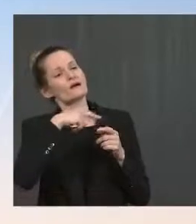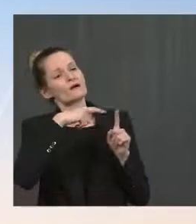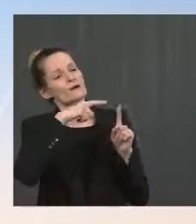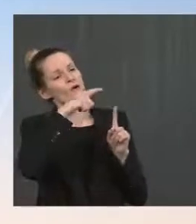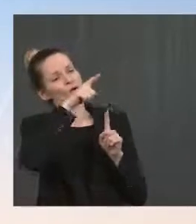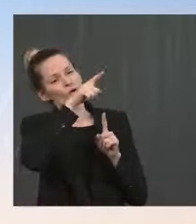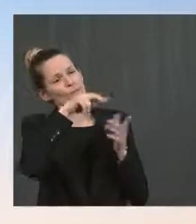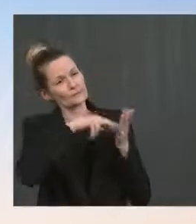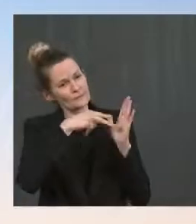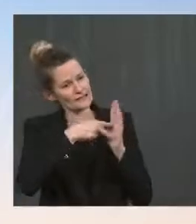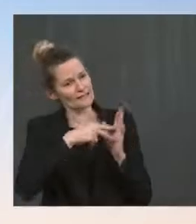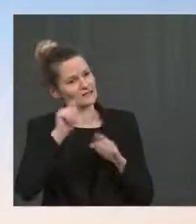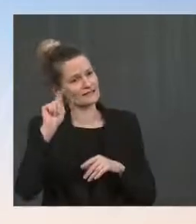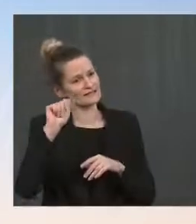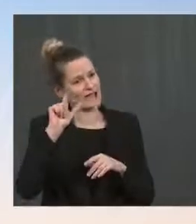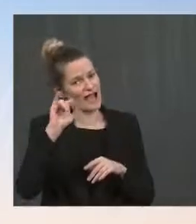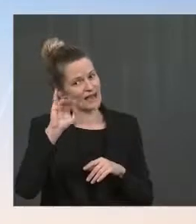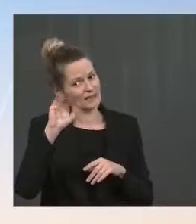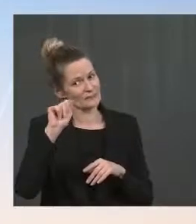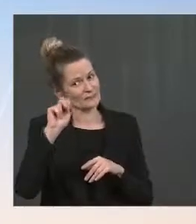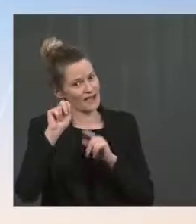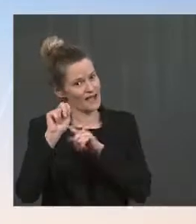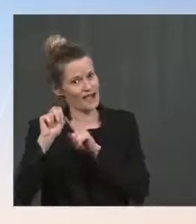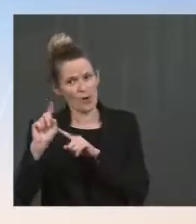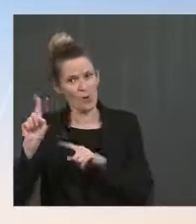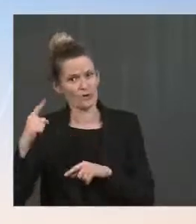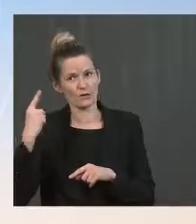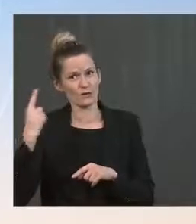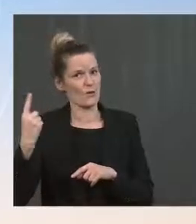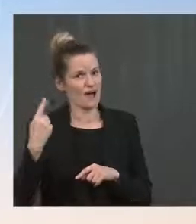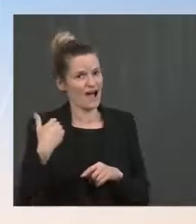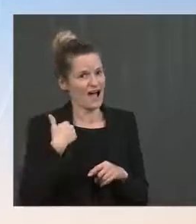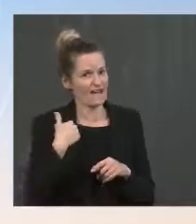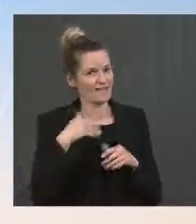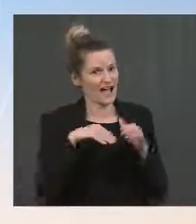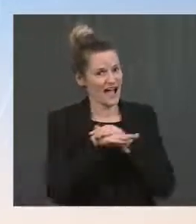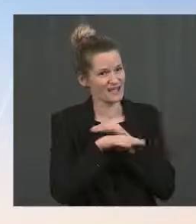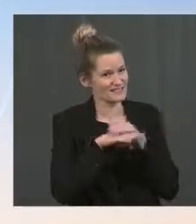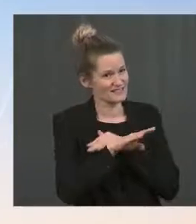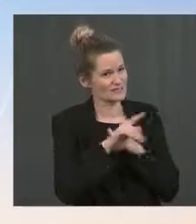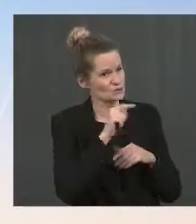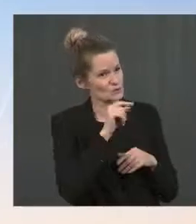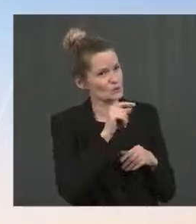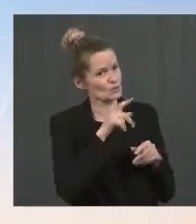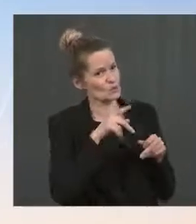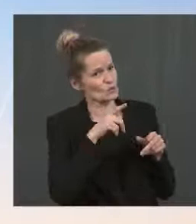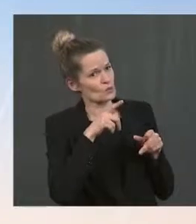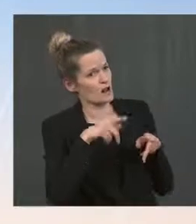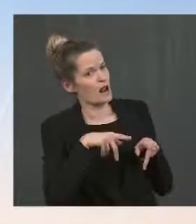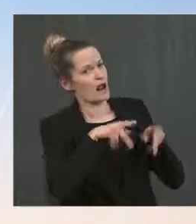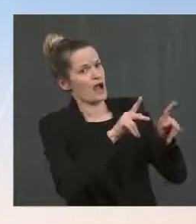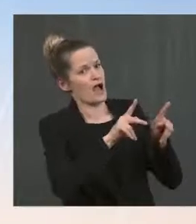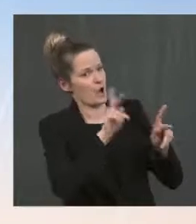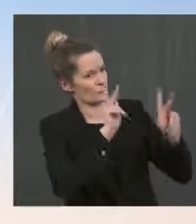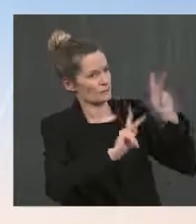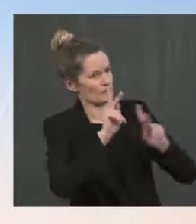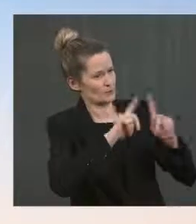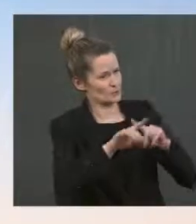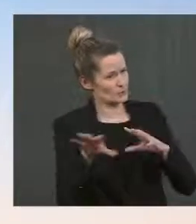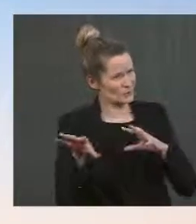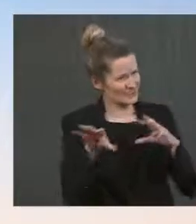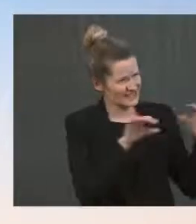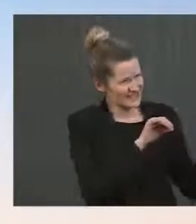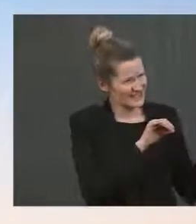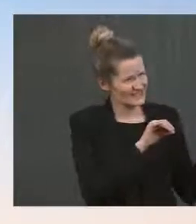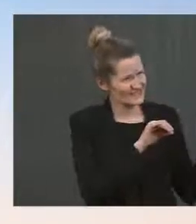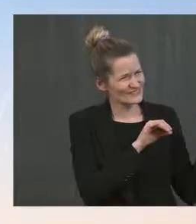and who's able to check passenger documentation against these flight manifests? And if so, what is stopping the U.S., for example, from